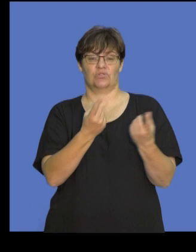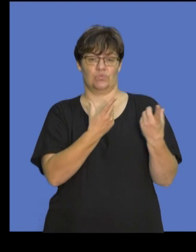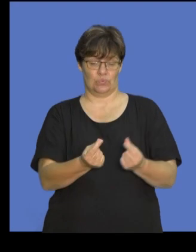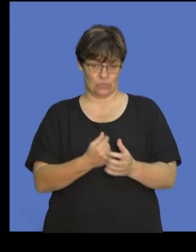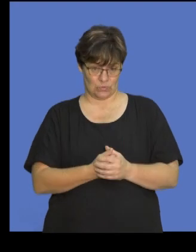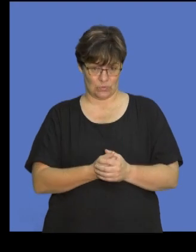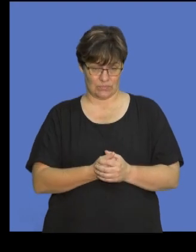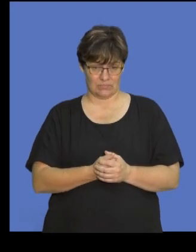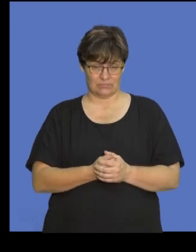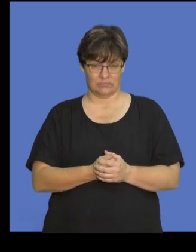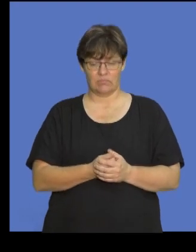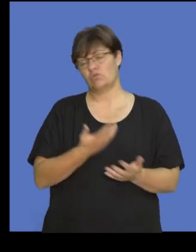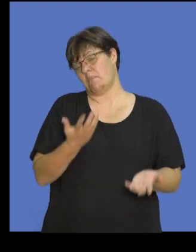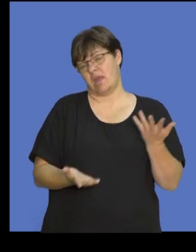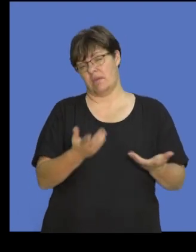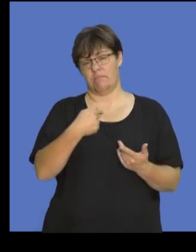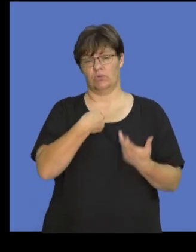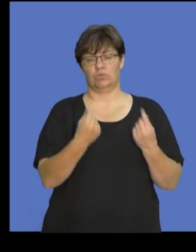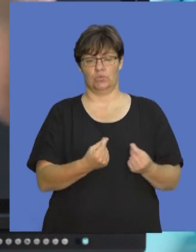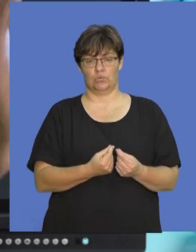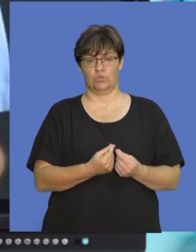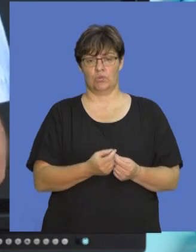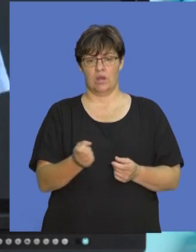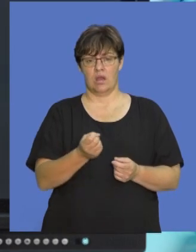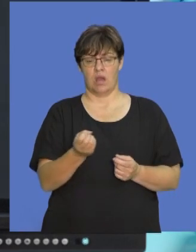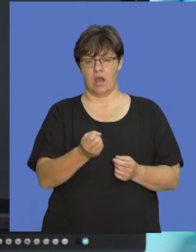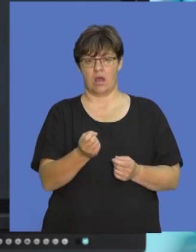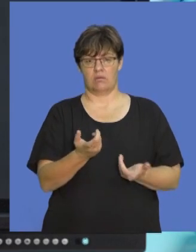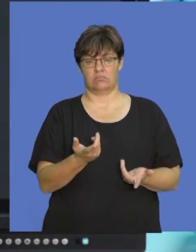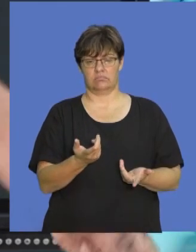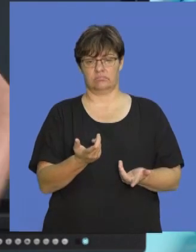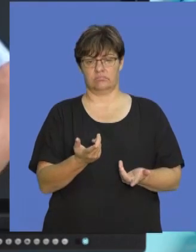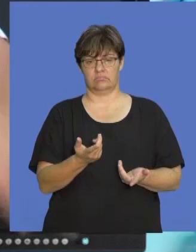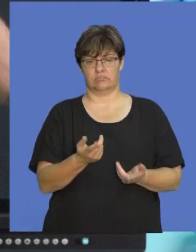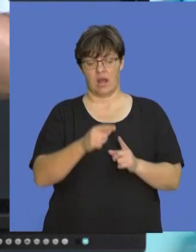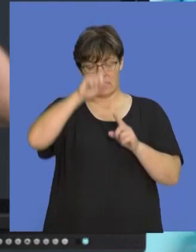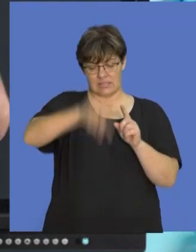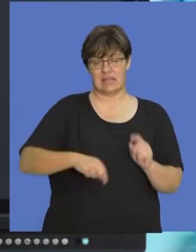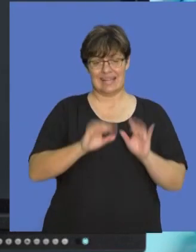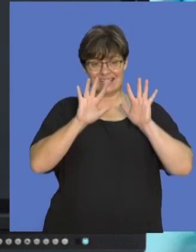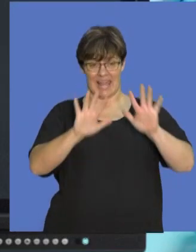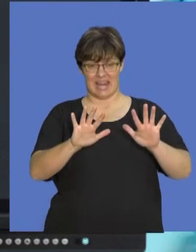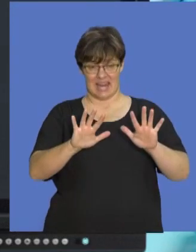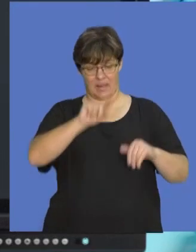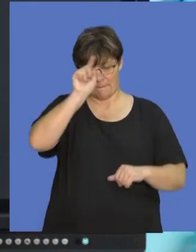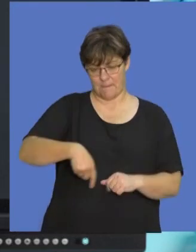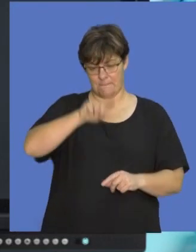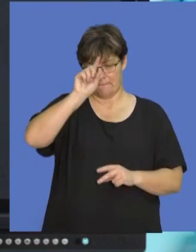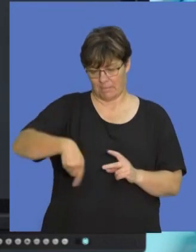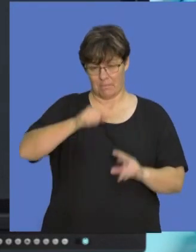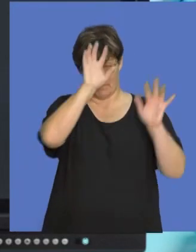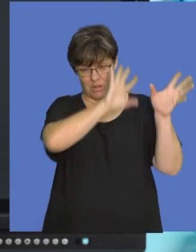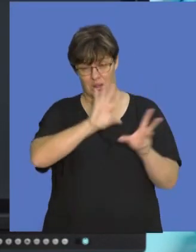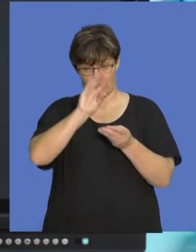conducted. So if I do 10 spins of a coin, of a spinner, and I